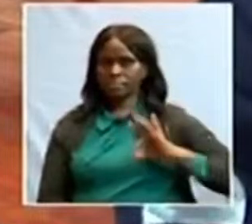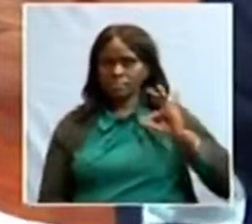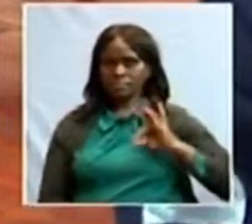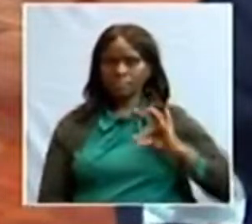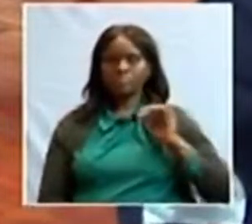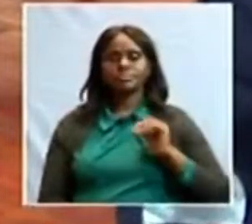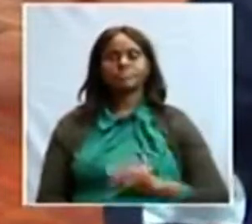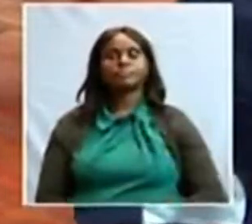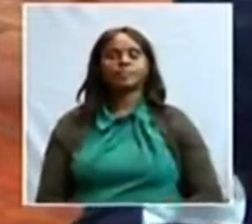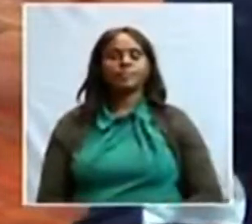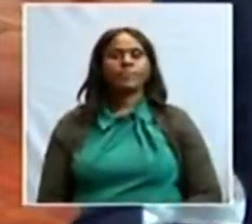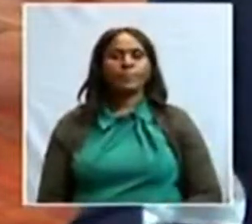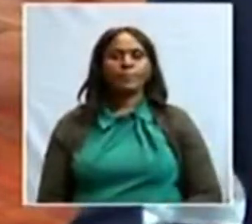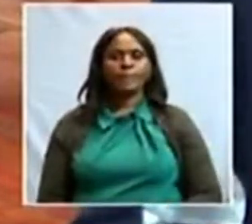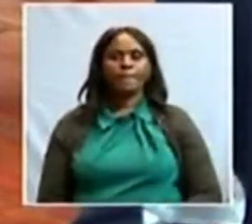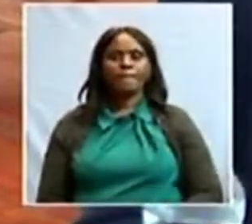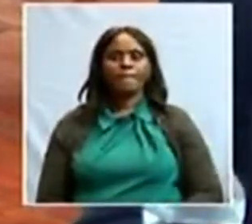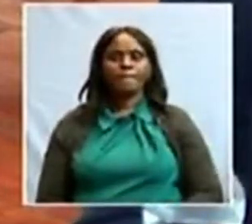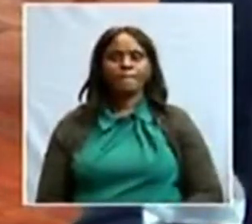wages.